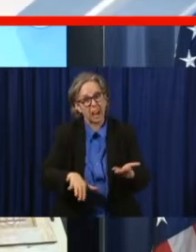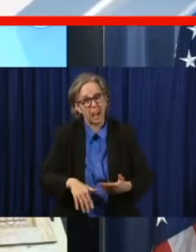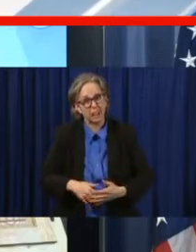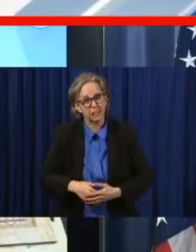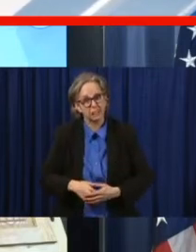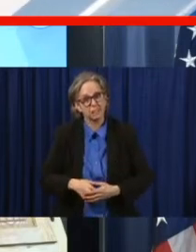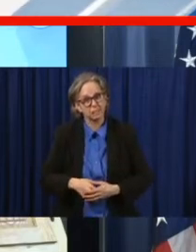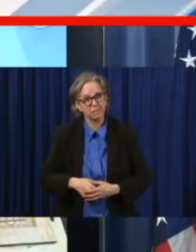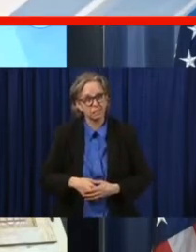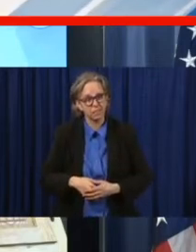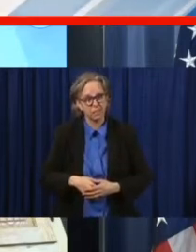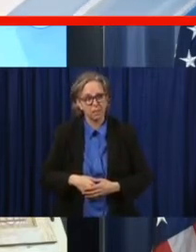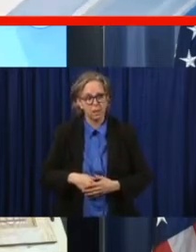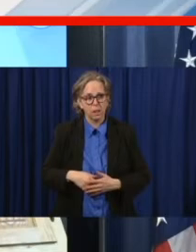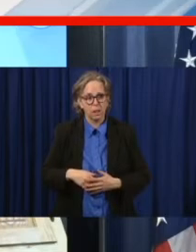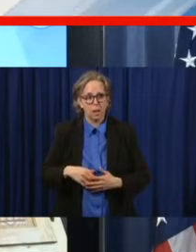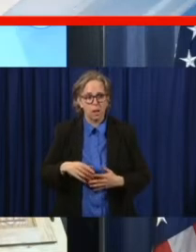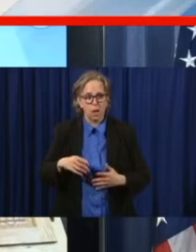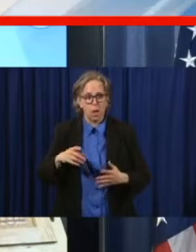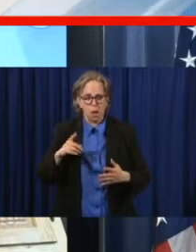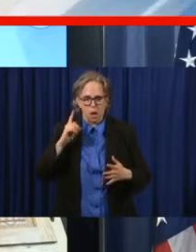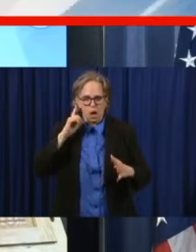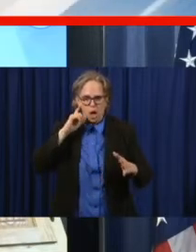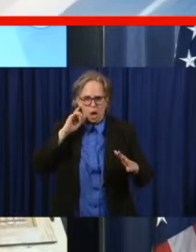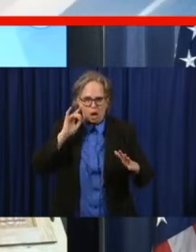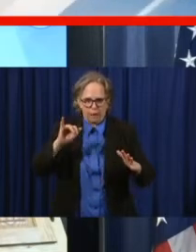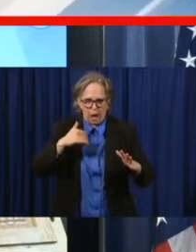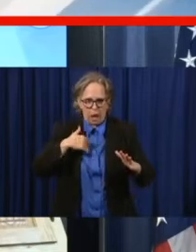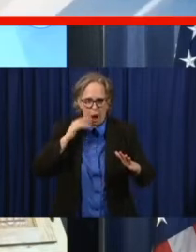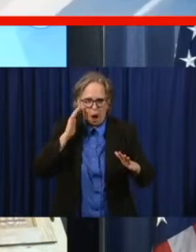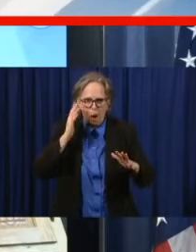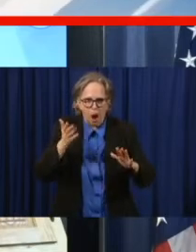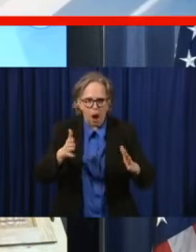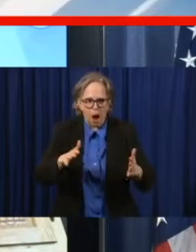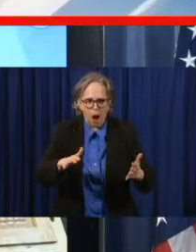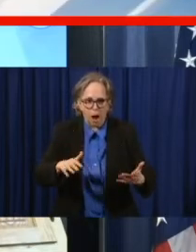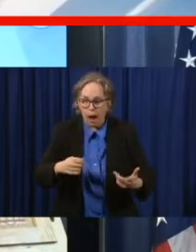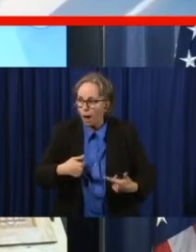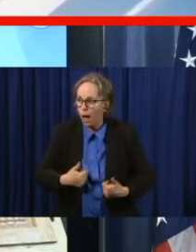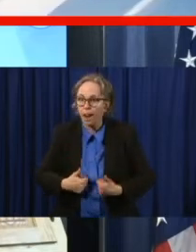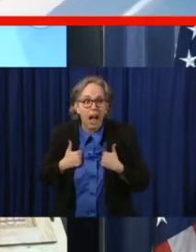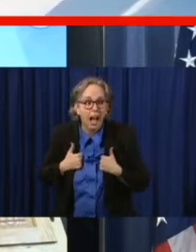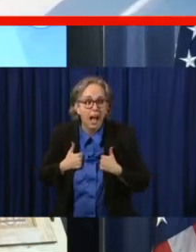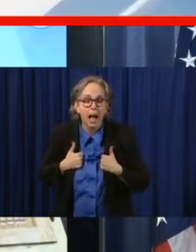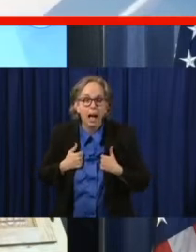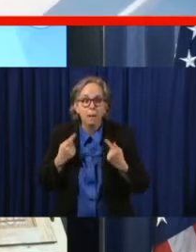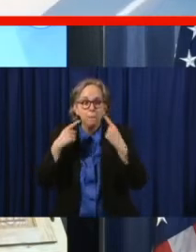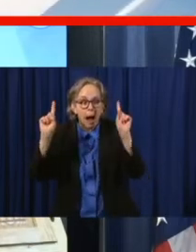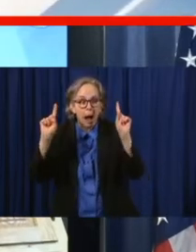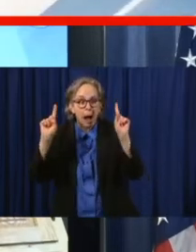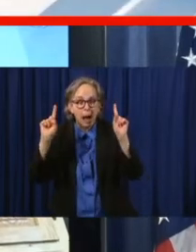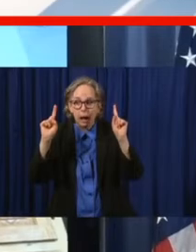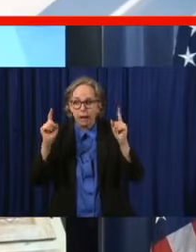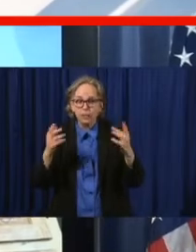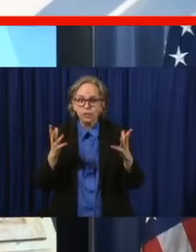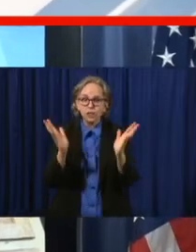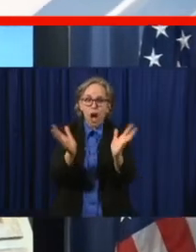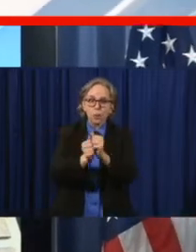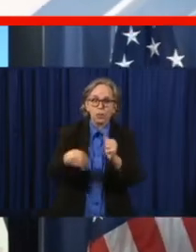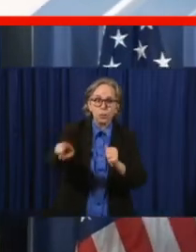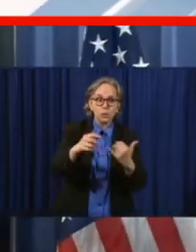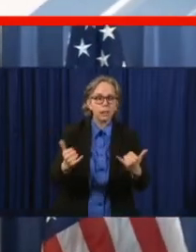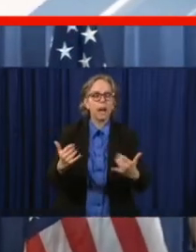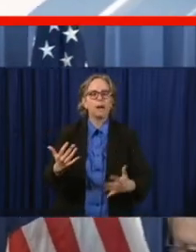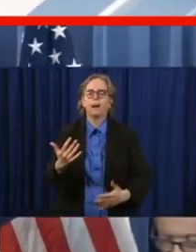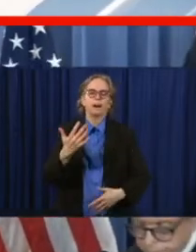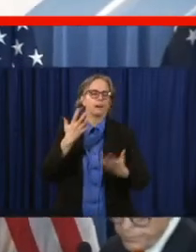hearing him be happy that I was seeing him today and that I was okay, wow, I think has